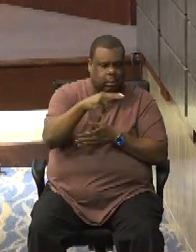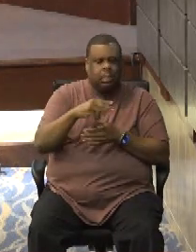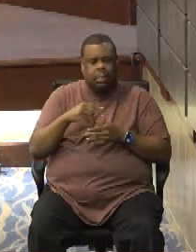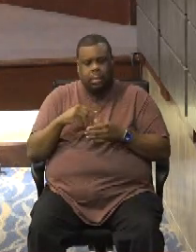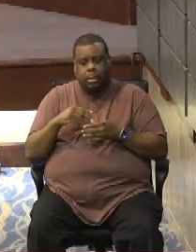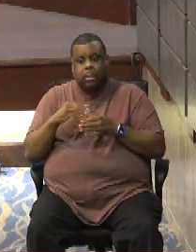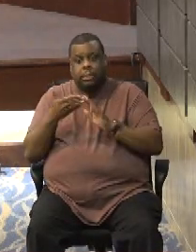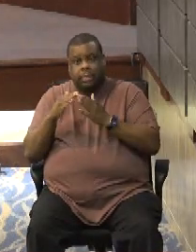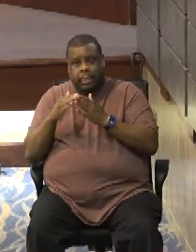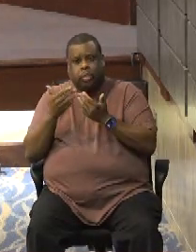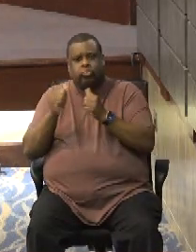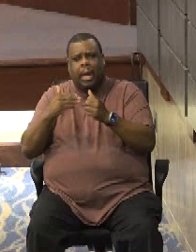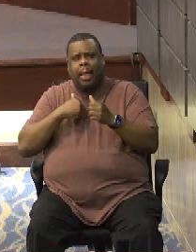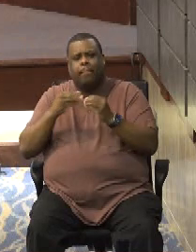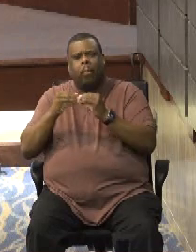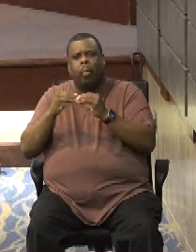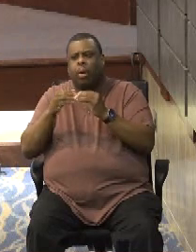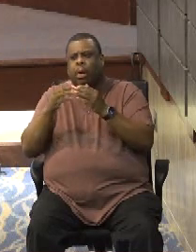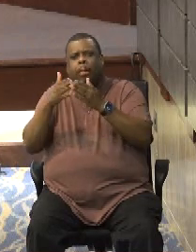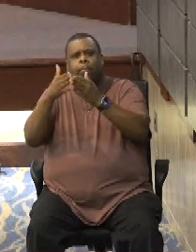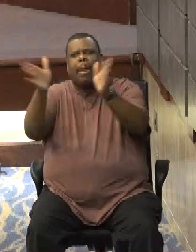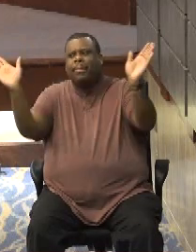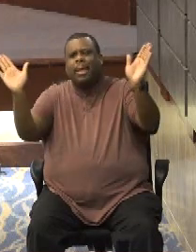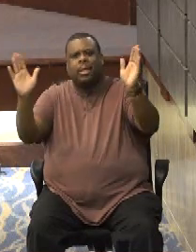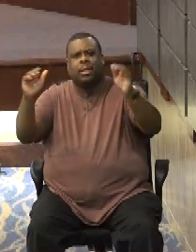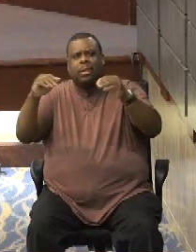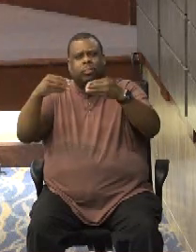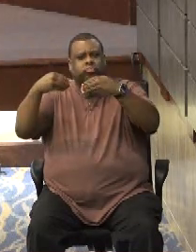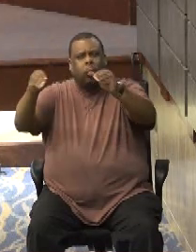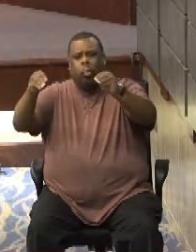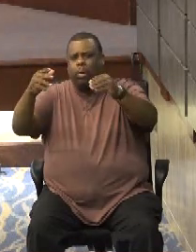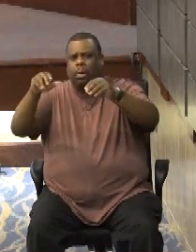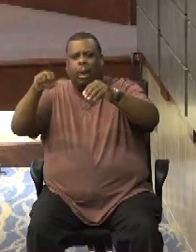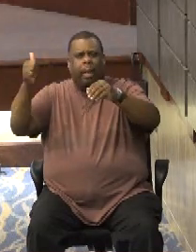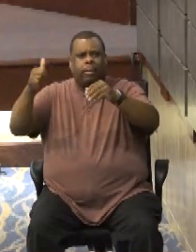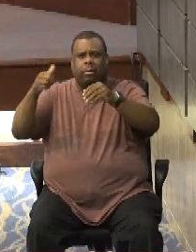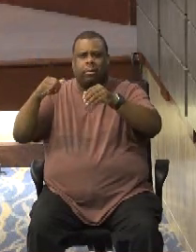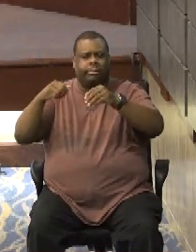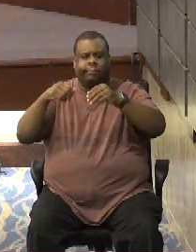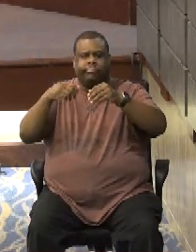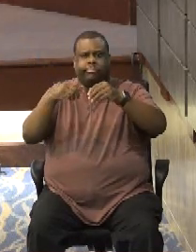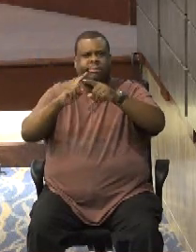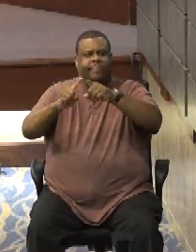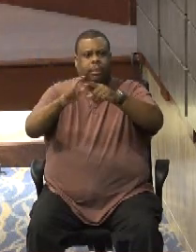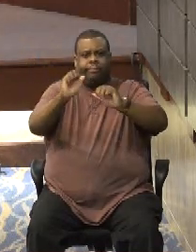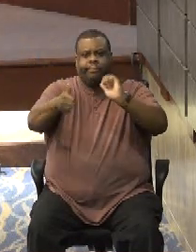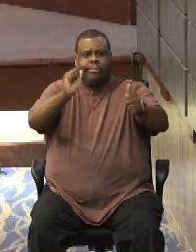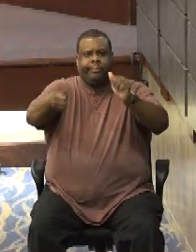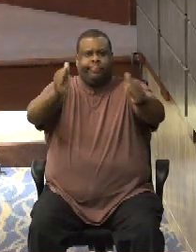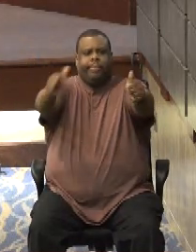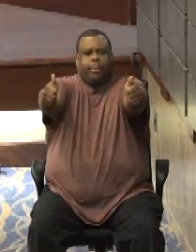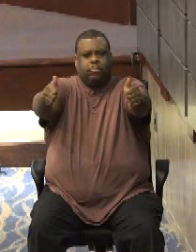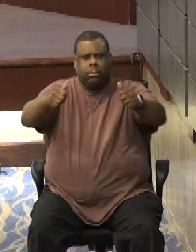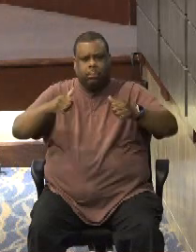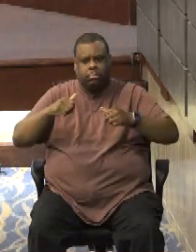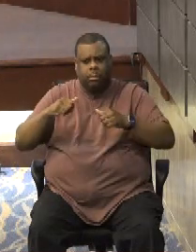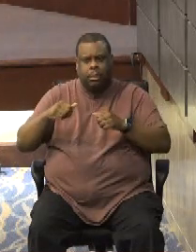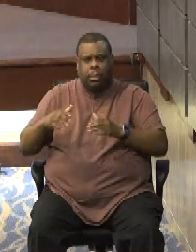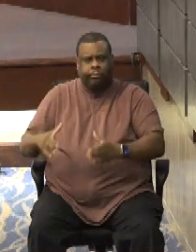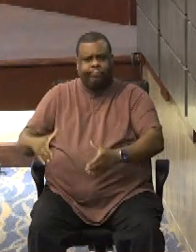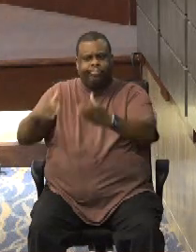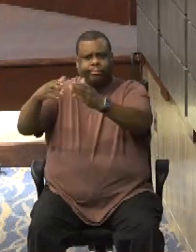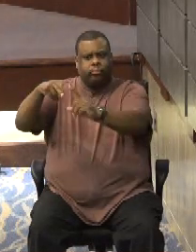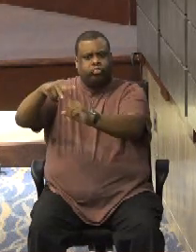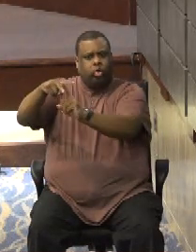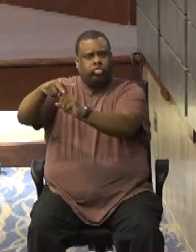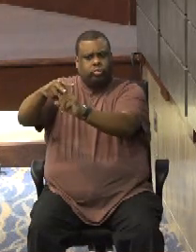developing public chargers, but actually most charging happens at home in your garage. So this would be a